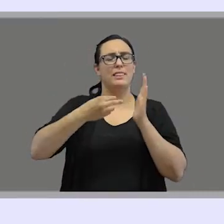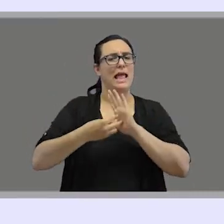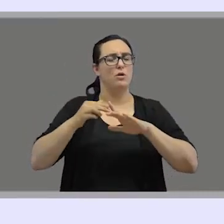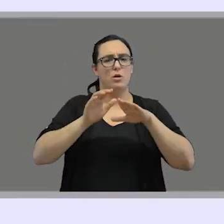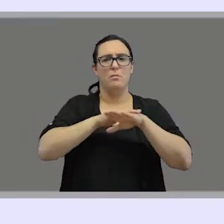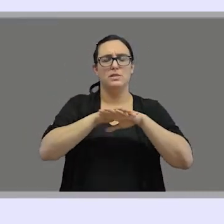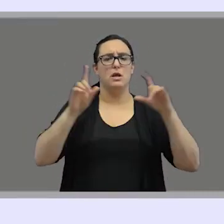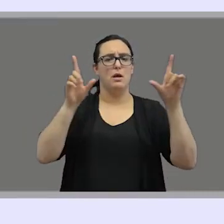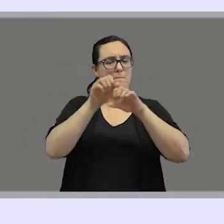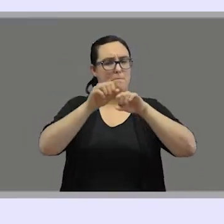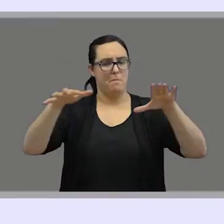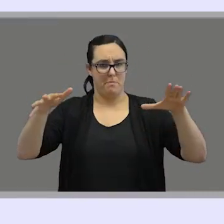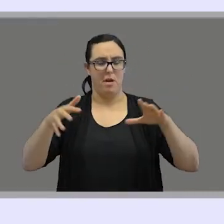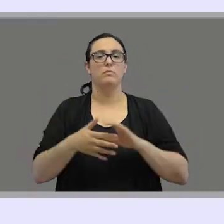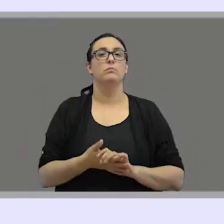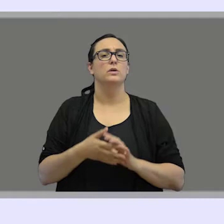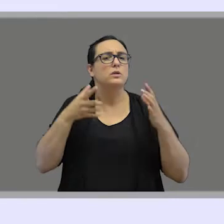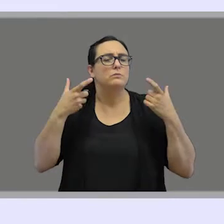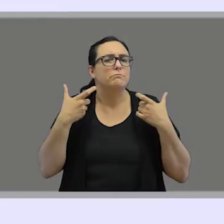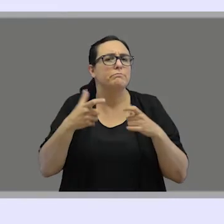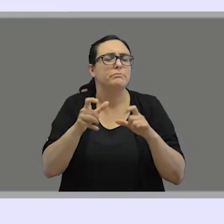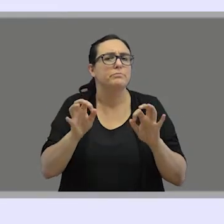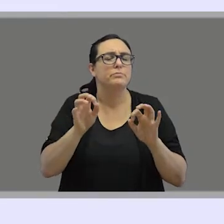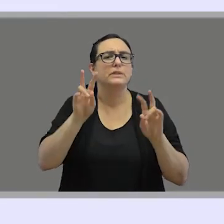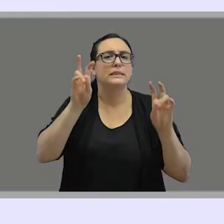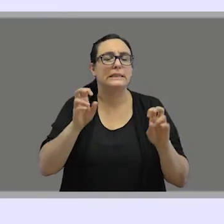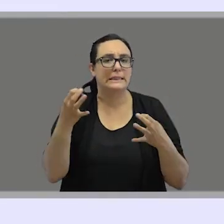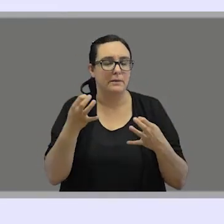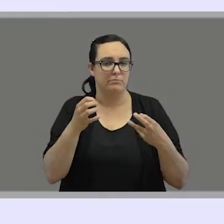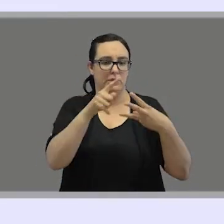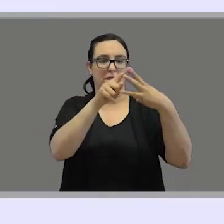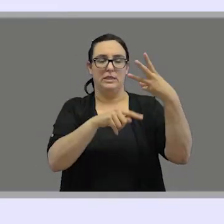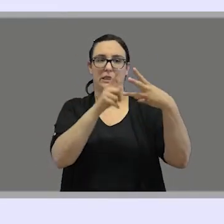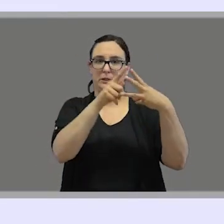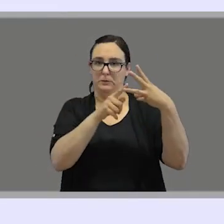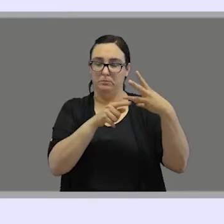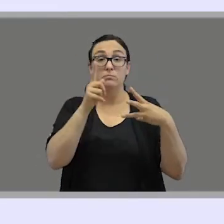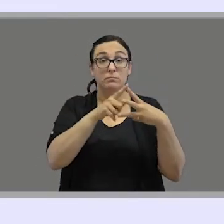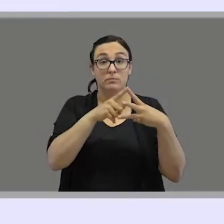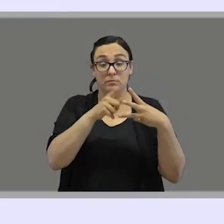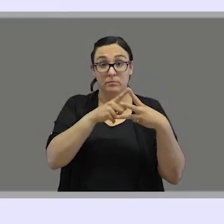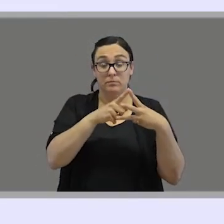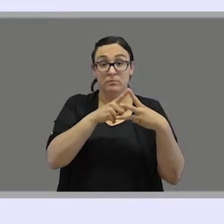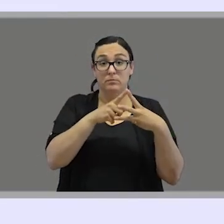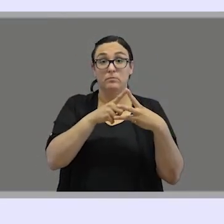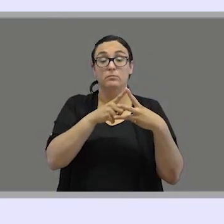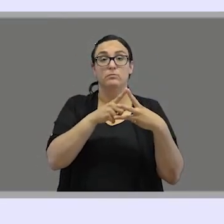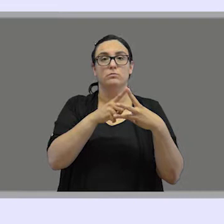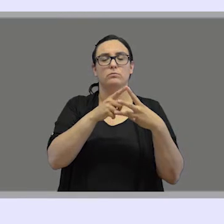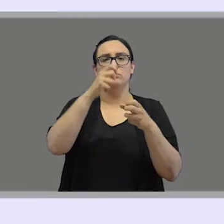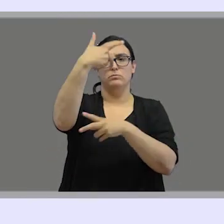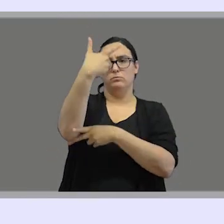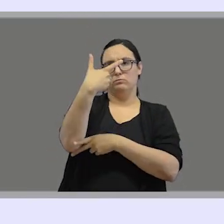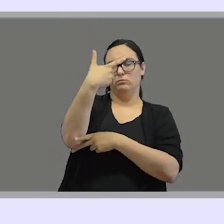for broadcasting sign languages, and specifically we're going to tackle 3 different aspects. The first one will be